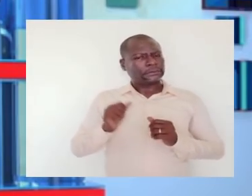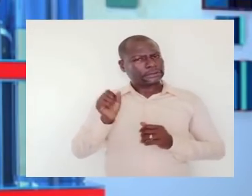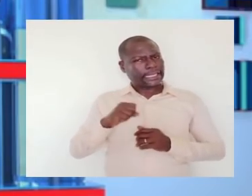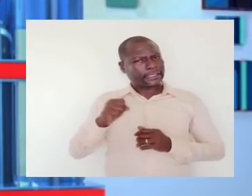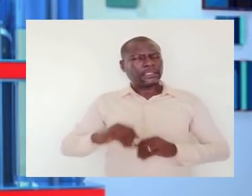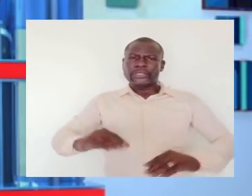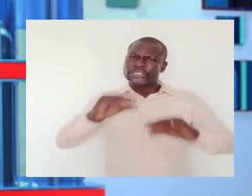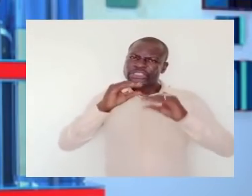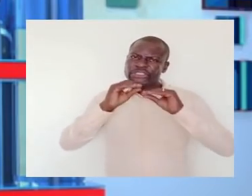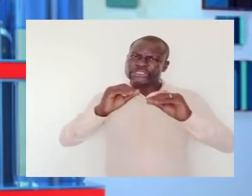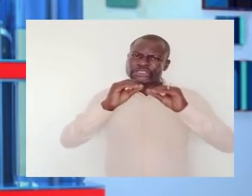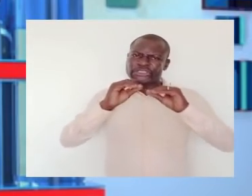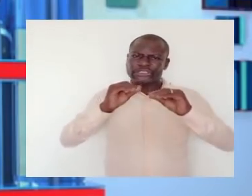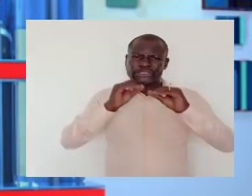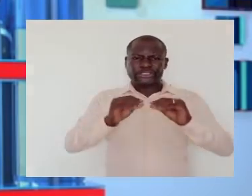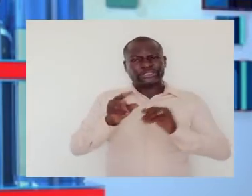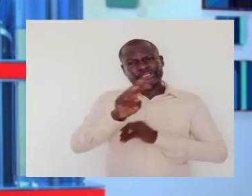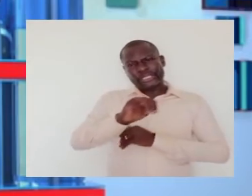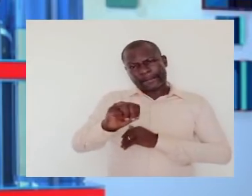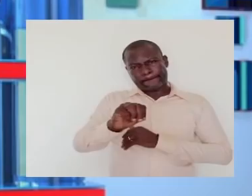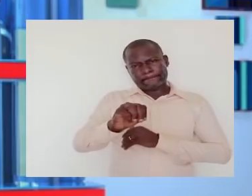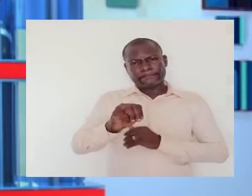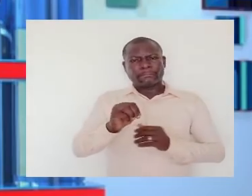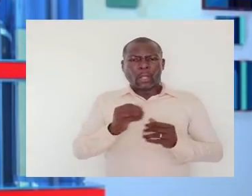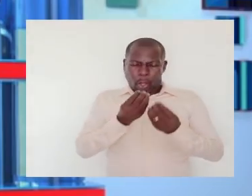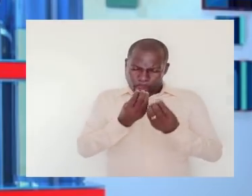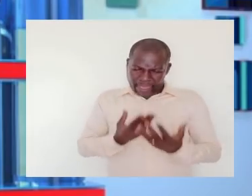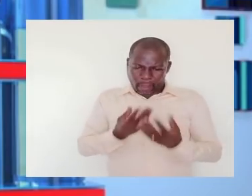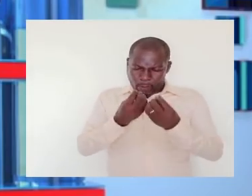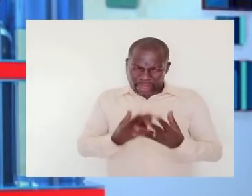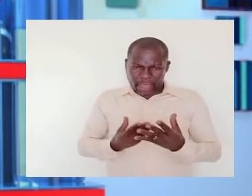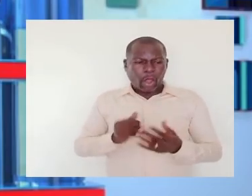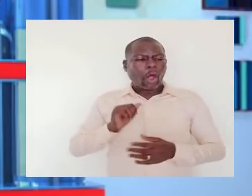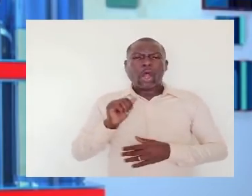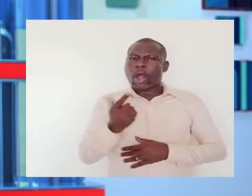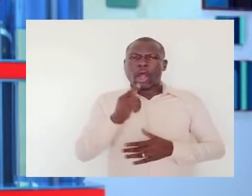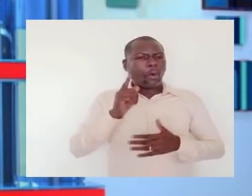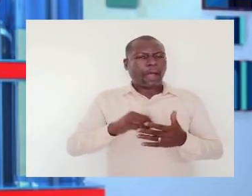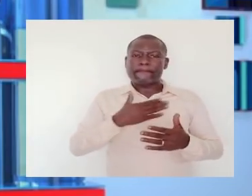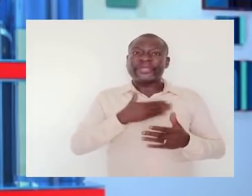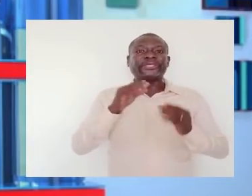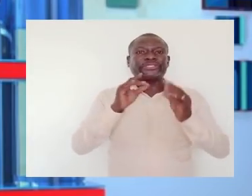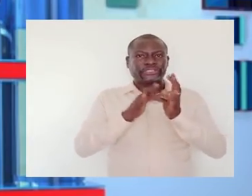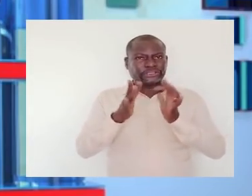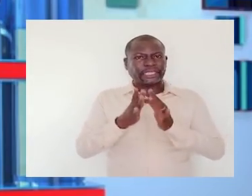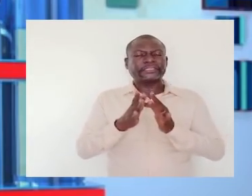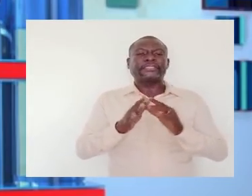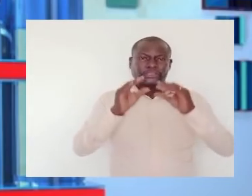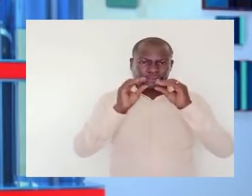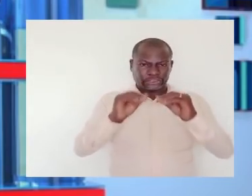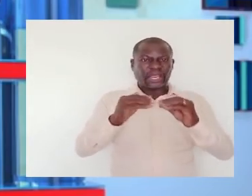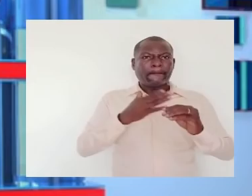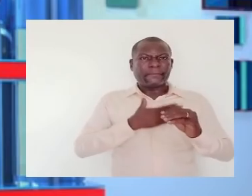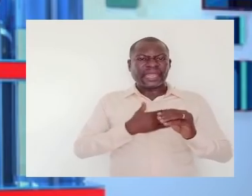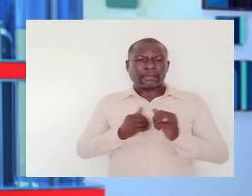chere wonse, woni die mashamo no enyina so. Na hwe, menemo ewo